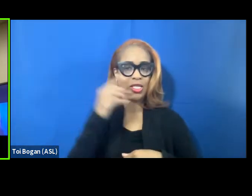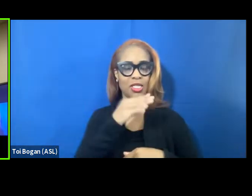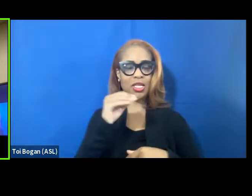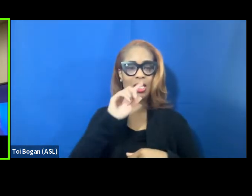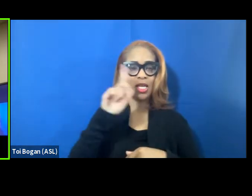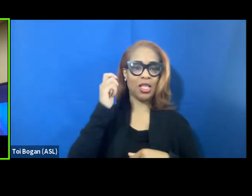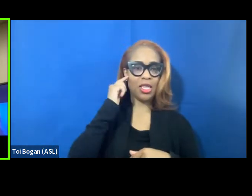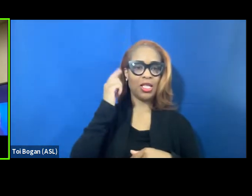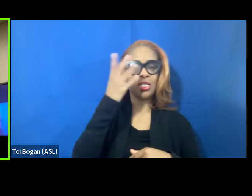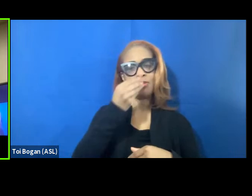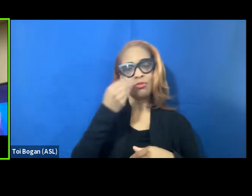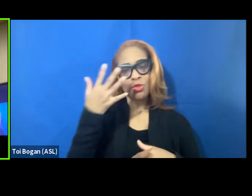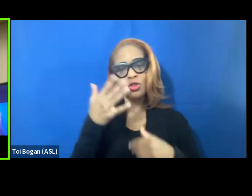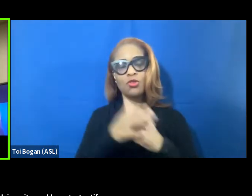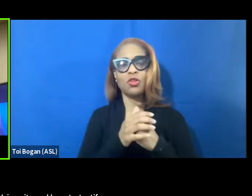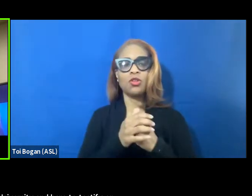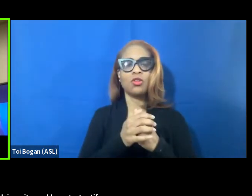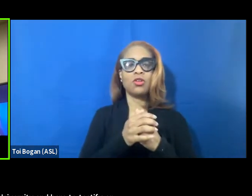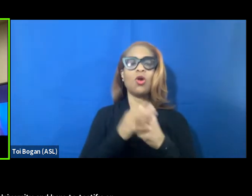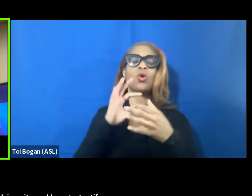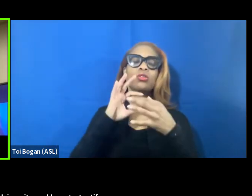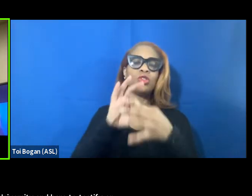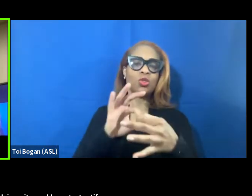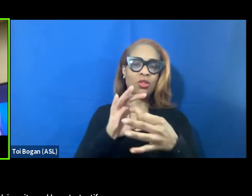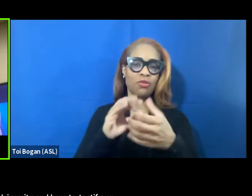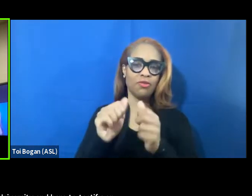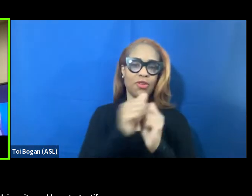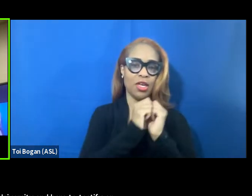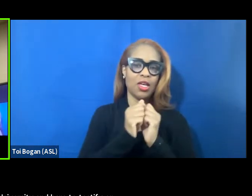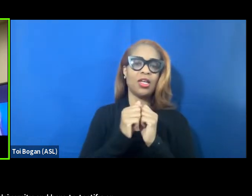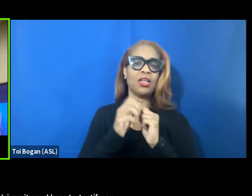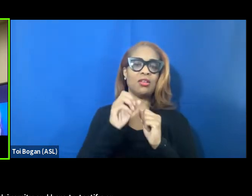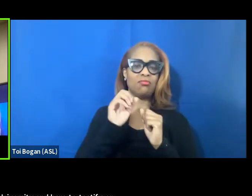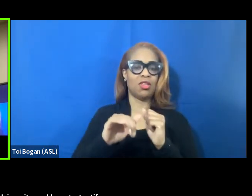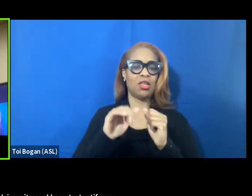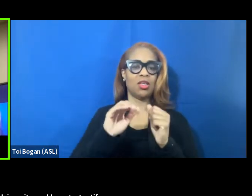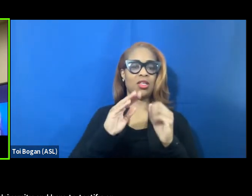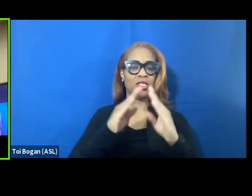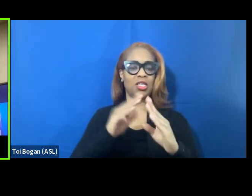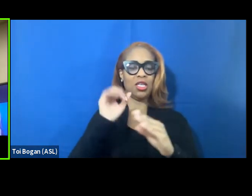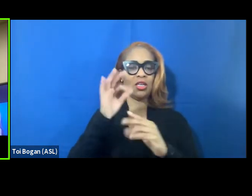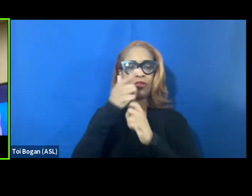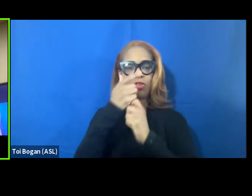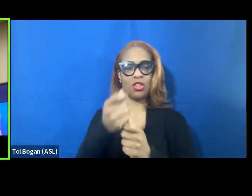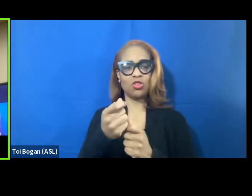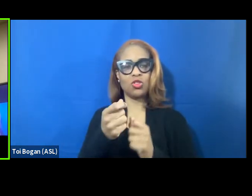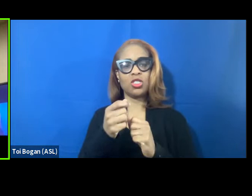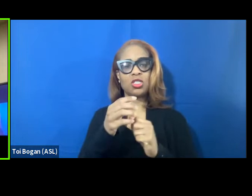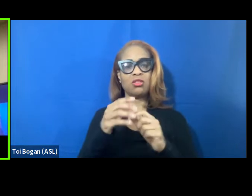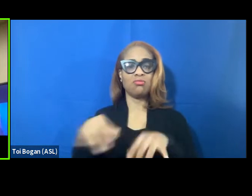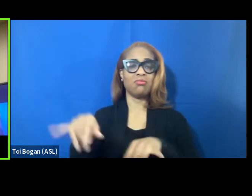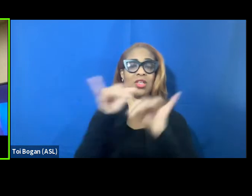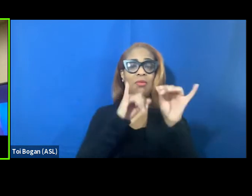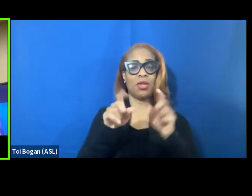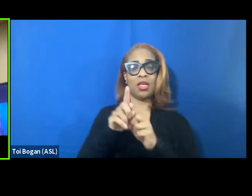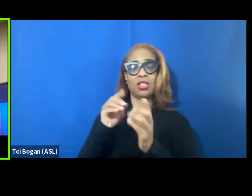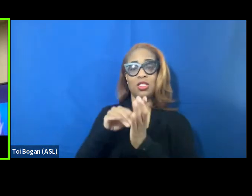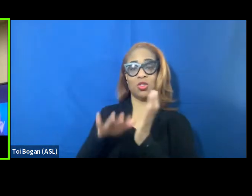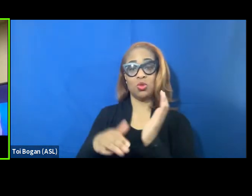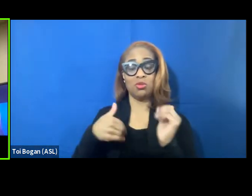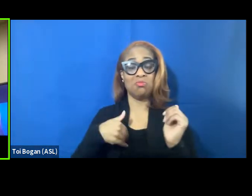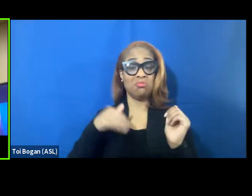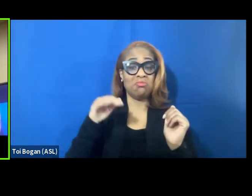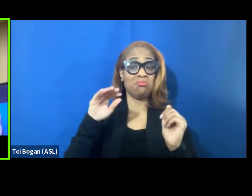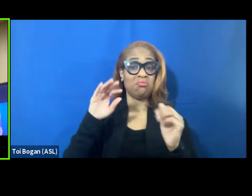unified uh trying those are very obvious cities of interest and commonalities uh as a student i can testify